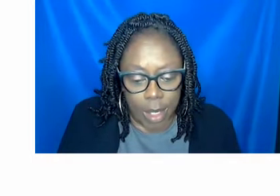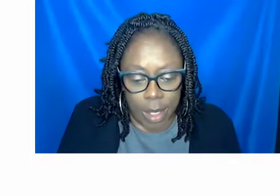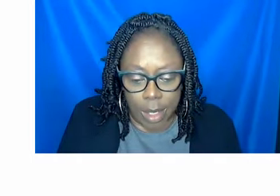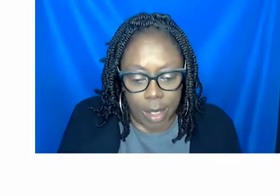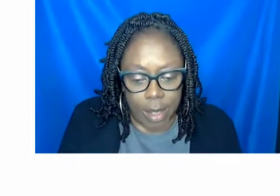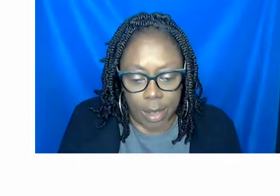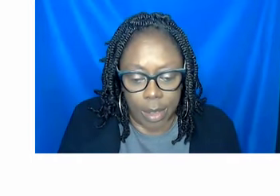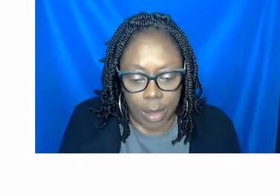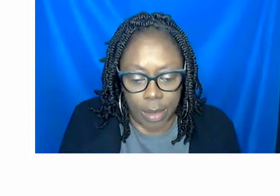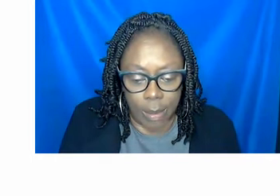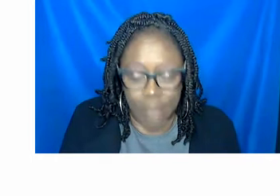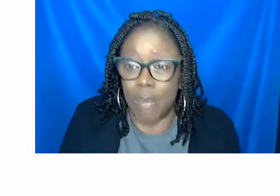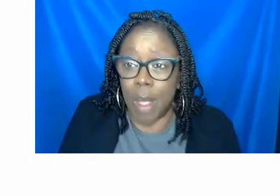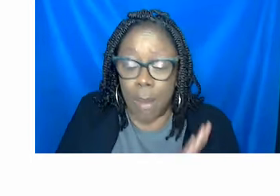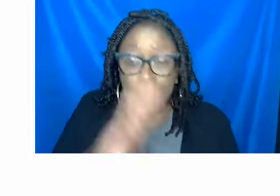Is Bobby there?